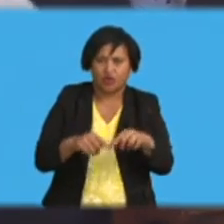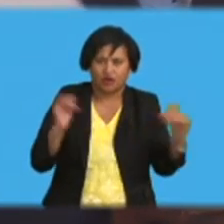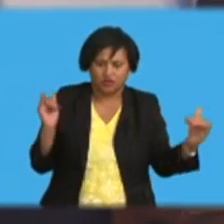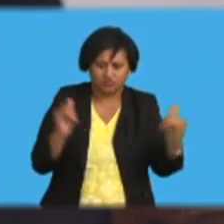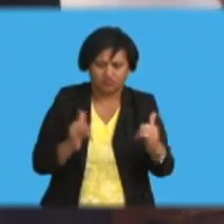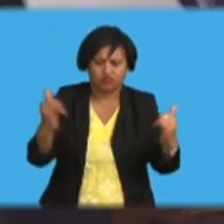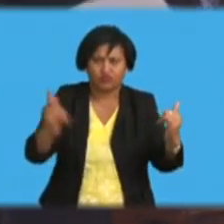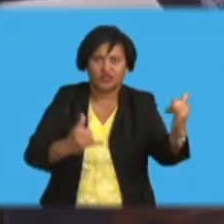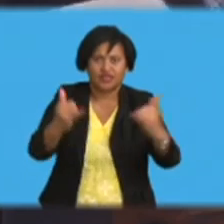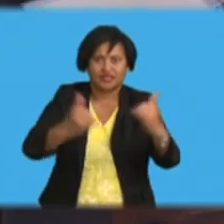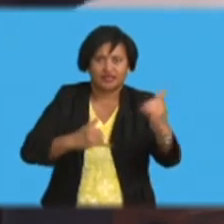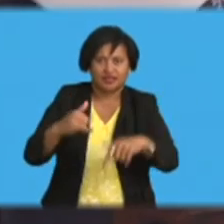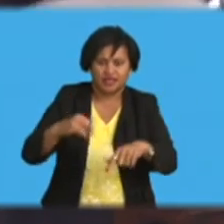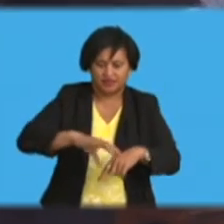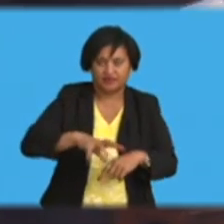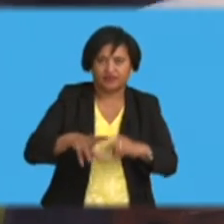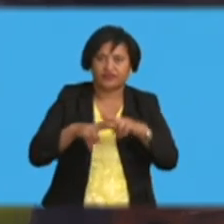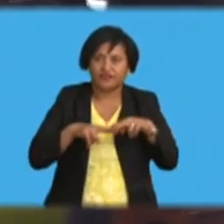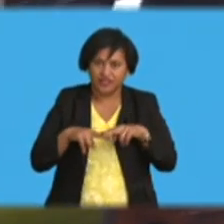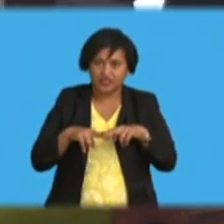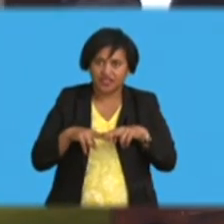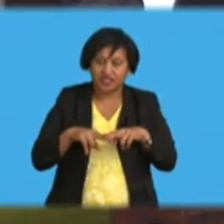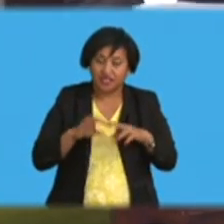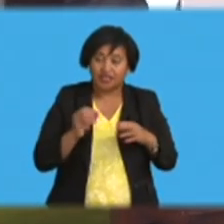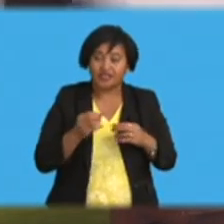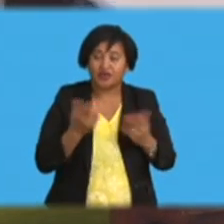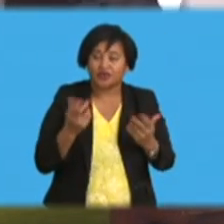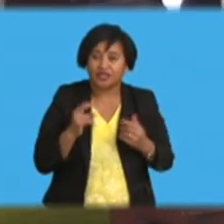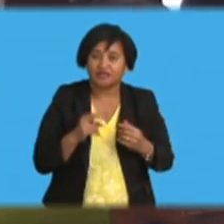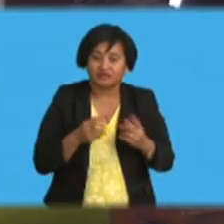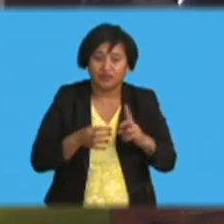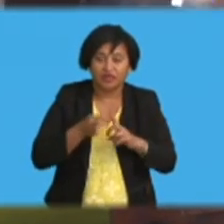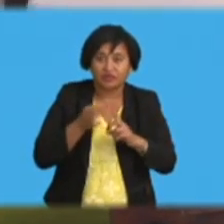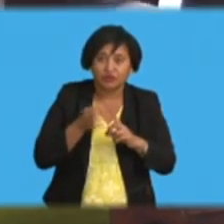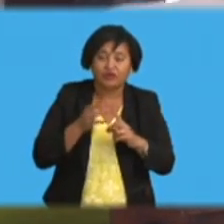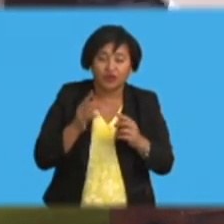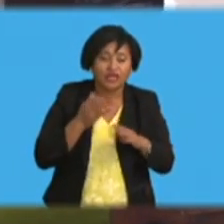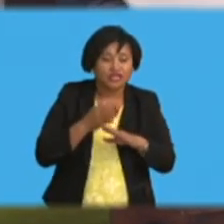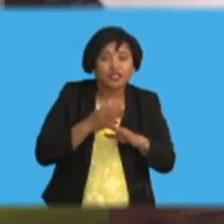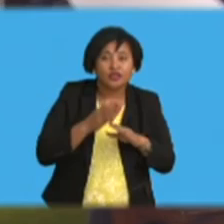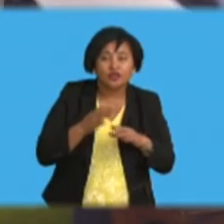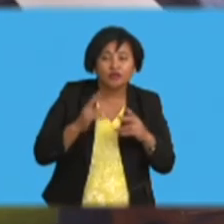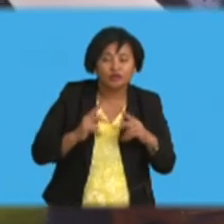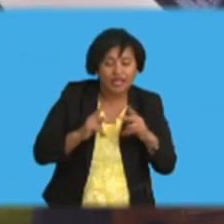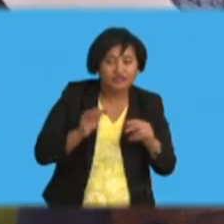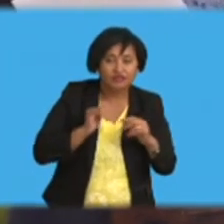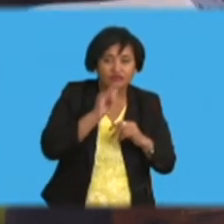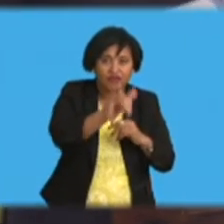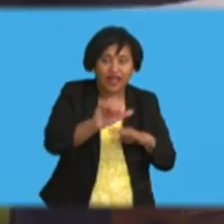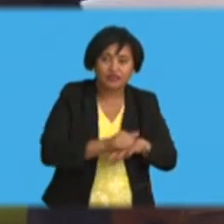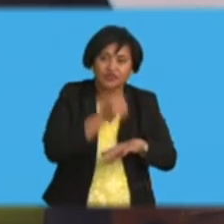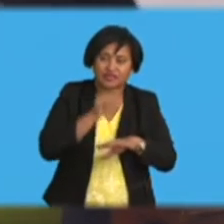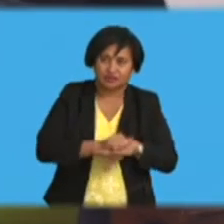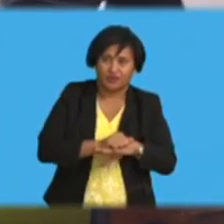these initiatives in the nascent period of this particular new route, Madam Speaker. Madam Speaker, of course, Fiji Airways, through its corporate social